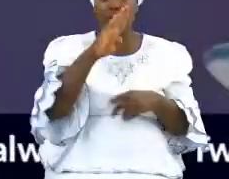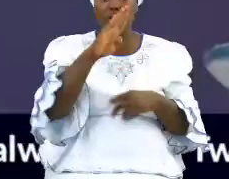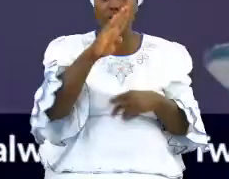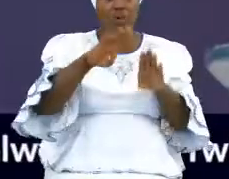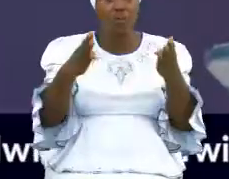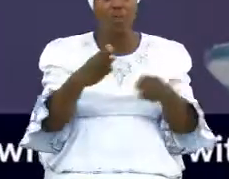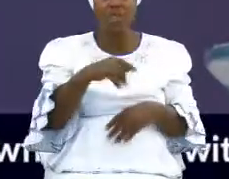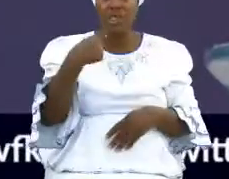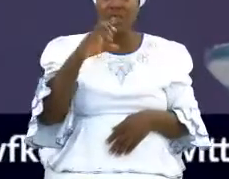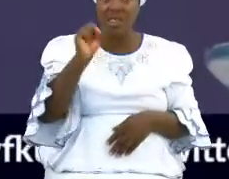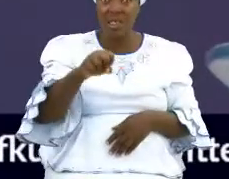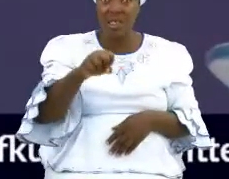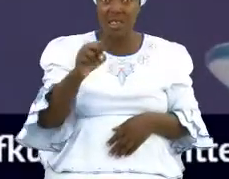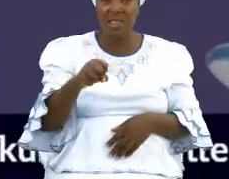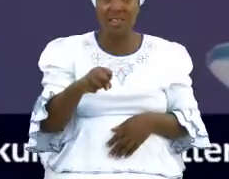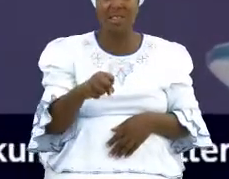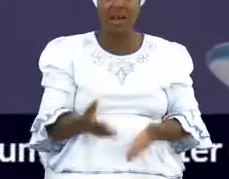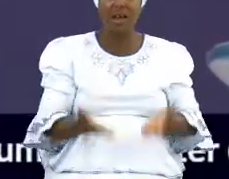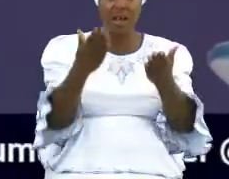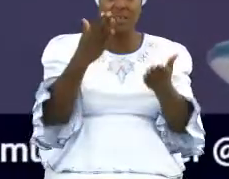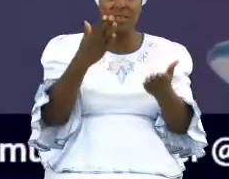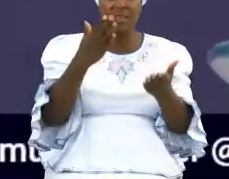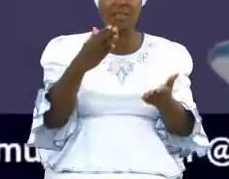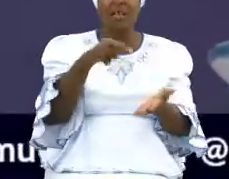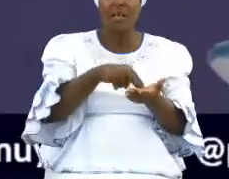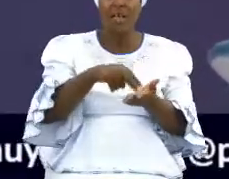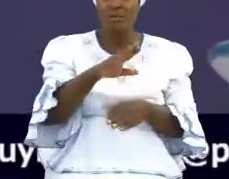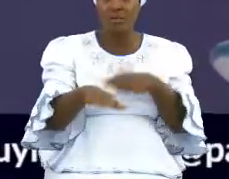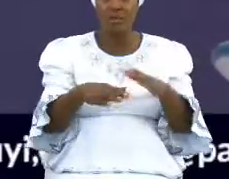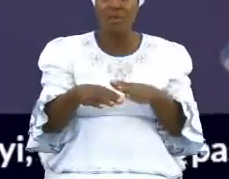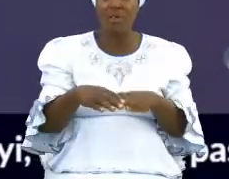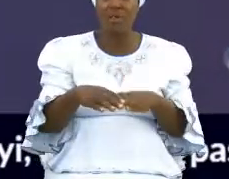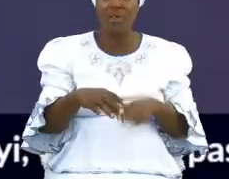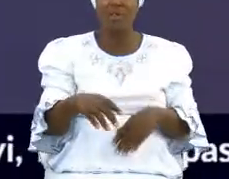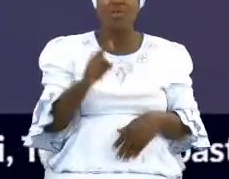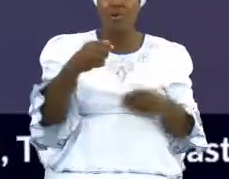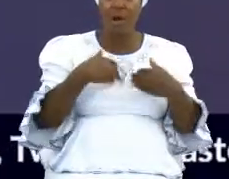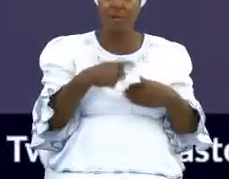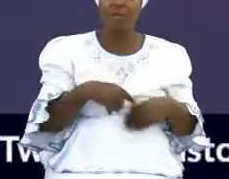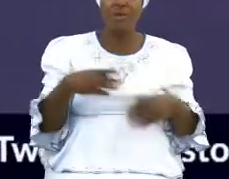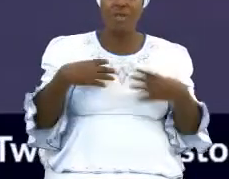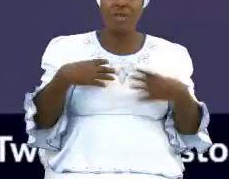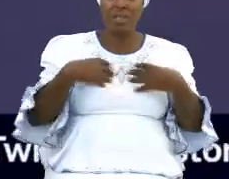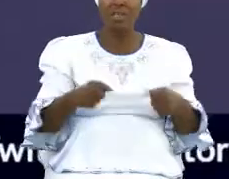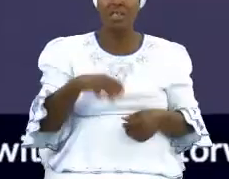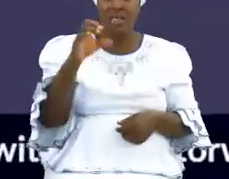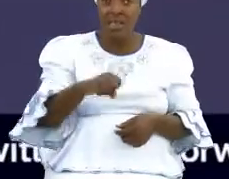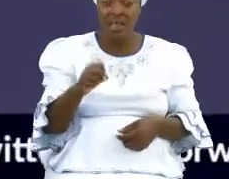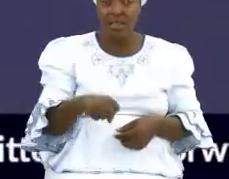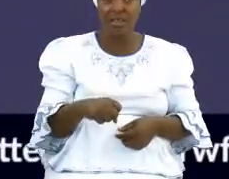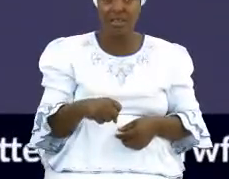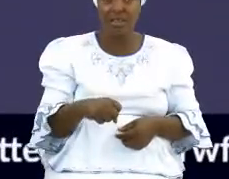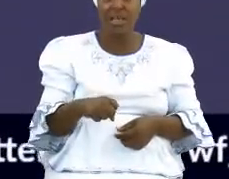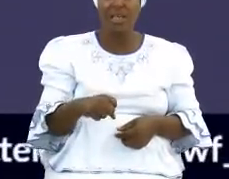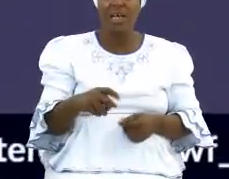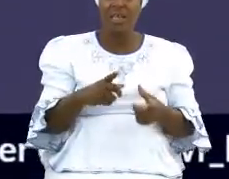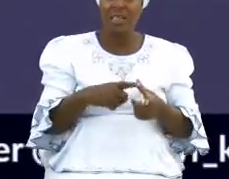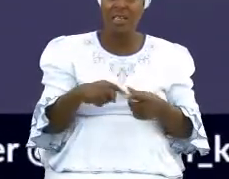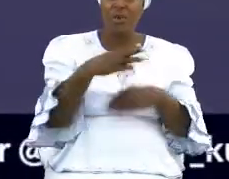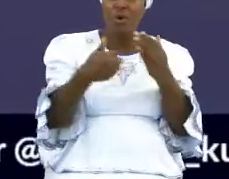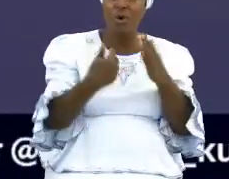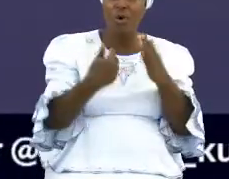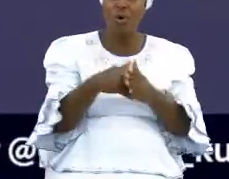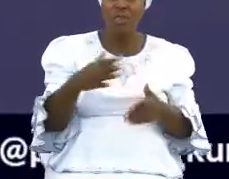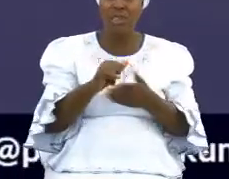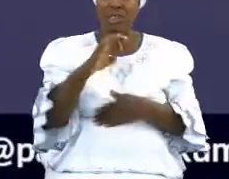Yes, you'll have a miracle. Yes, you'll have your healing. Yes, every yoke will break in your life. Yes, and all the things that are